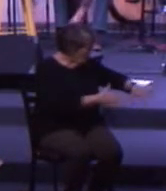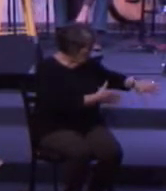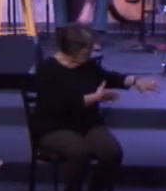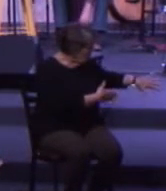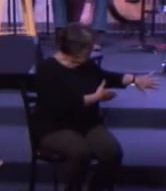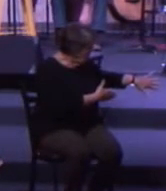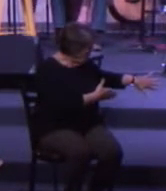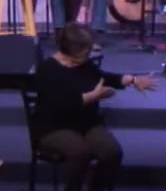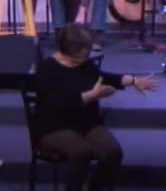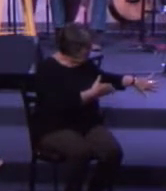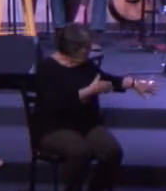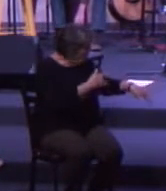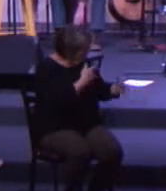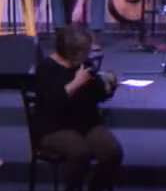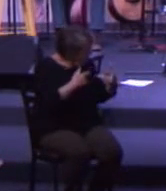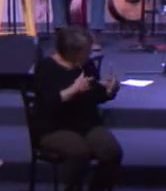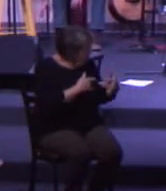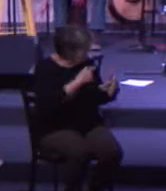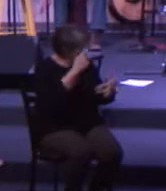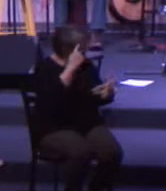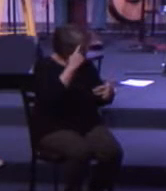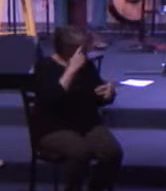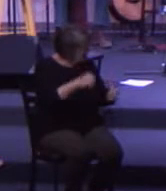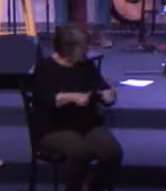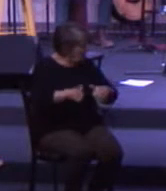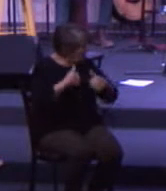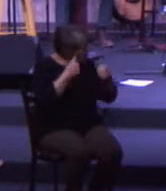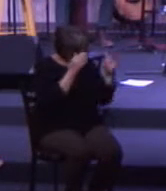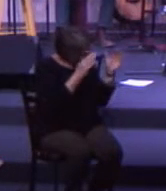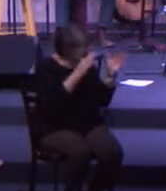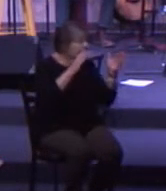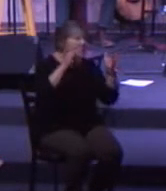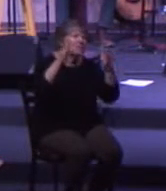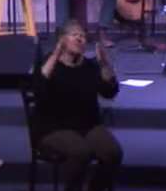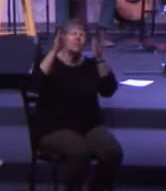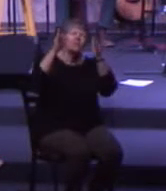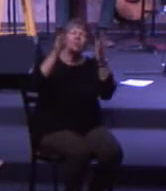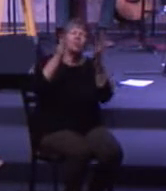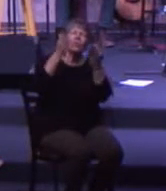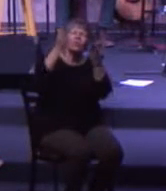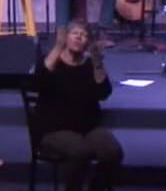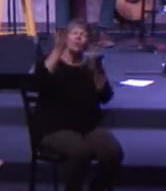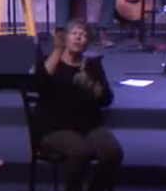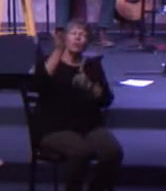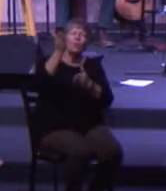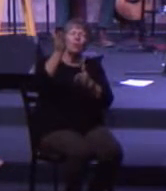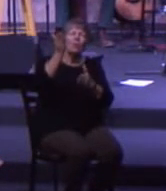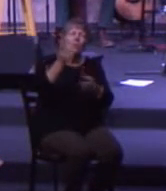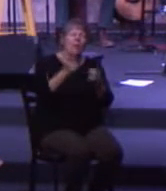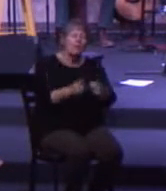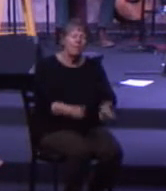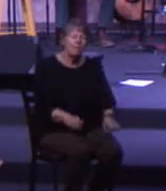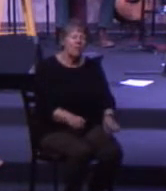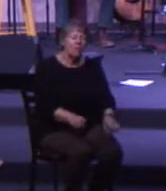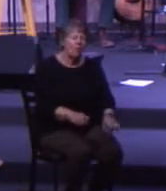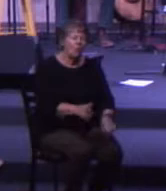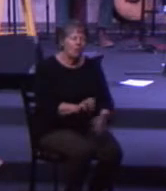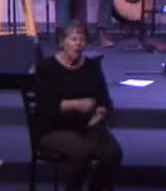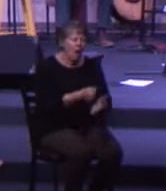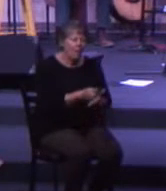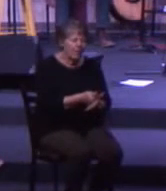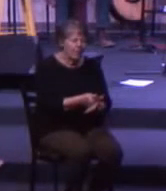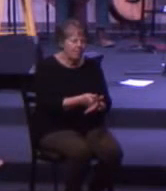of our hearts and our minds, our lives to you. May it be so. Amen.